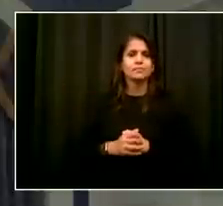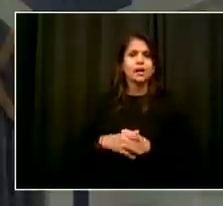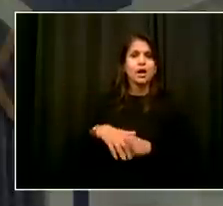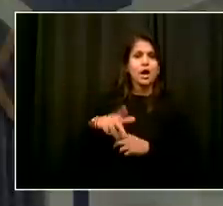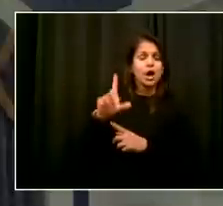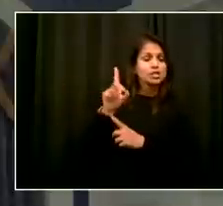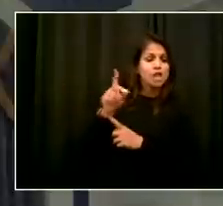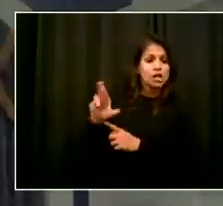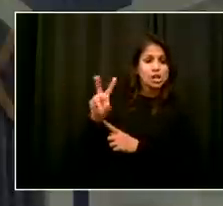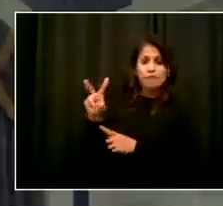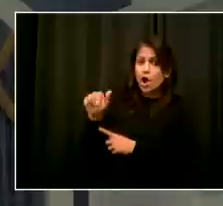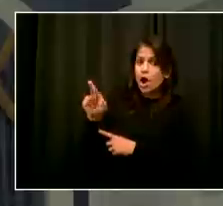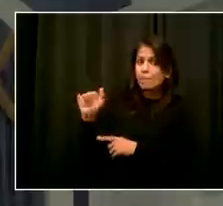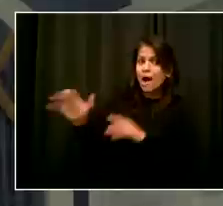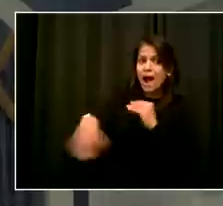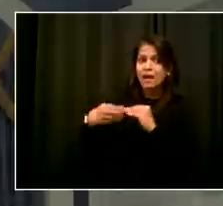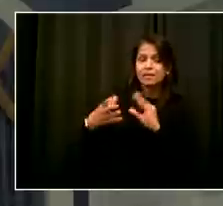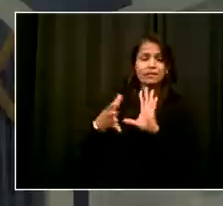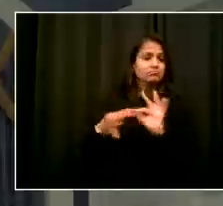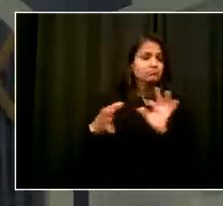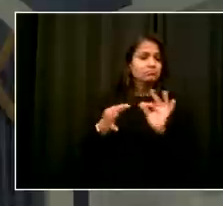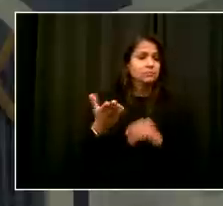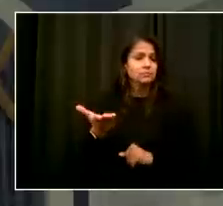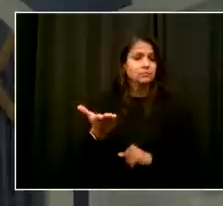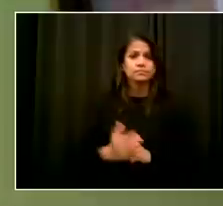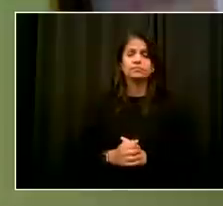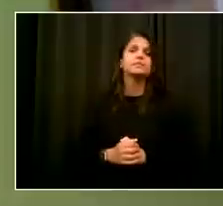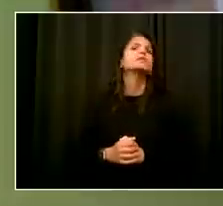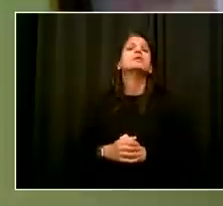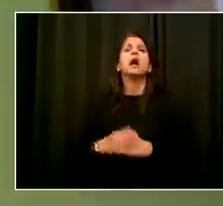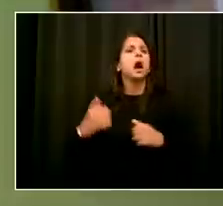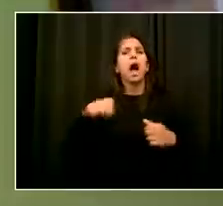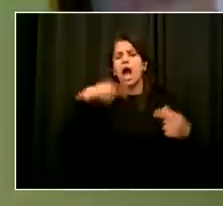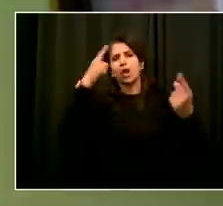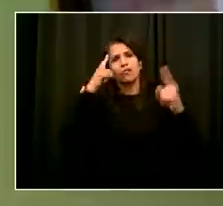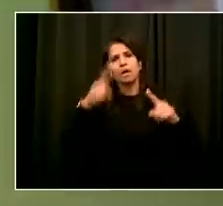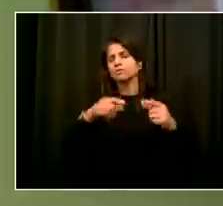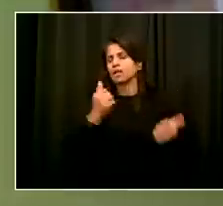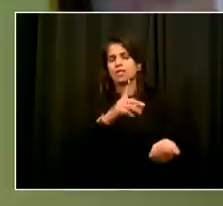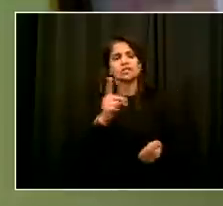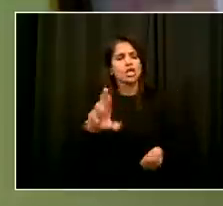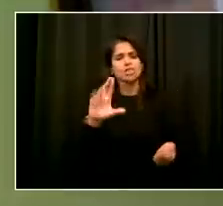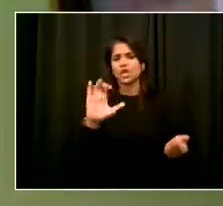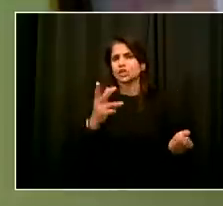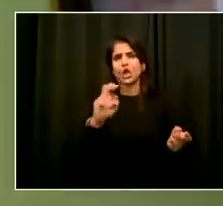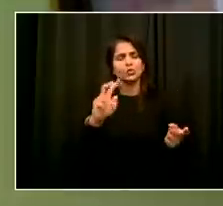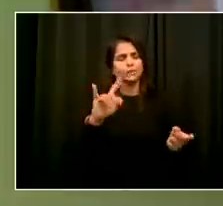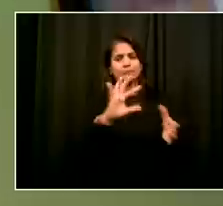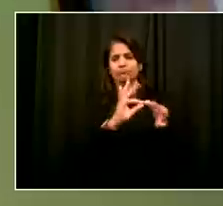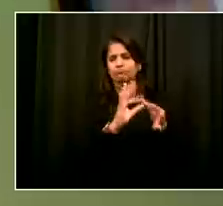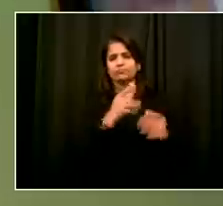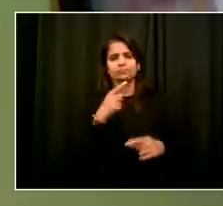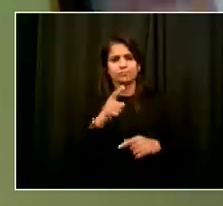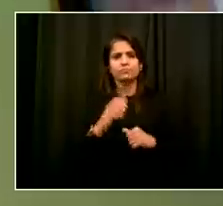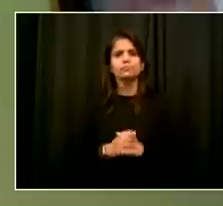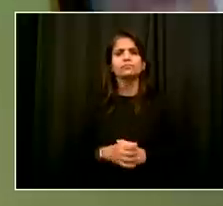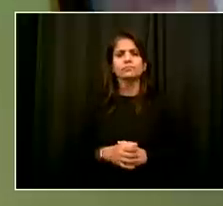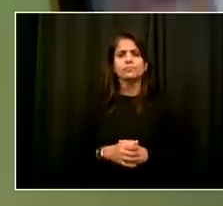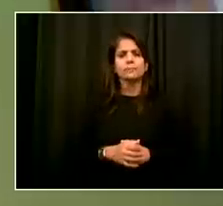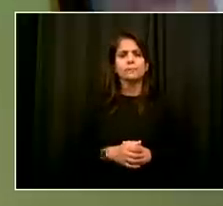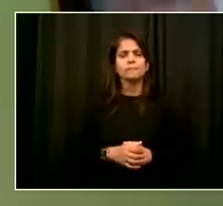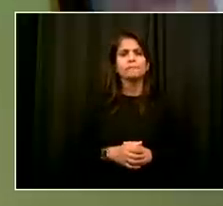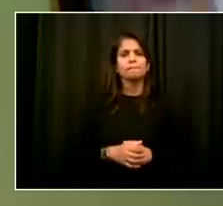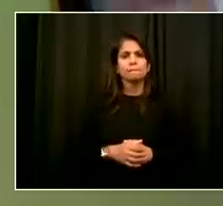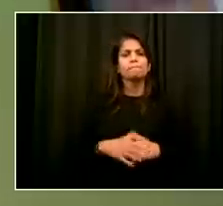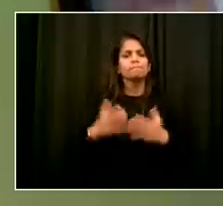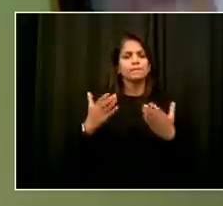I'd only just echo exactly what Dr. Choksi said, and that we also are professionally colleagues of many people who are on the COVID task